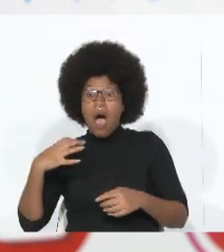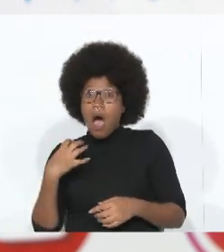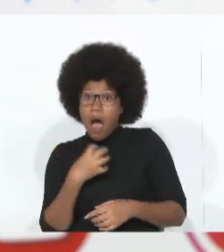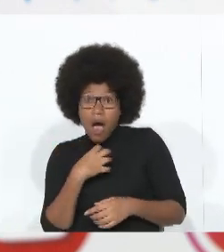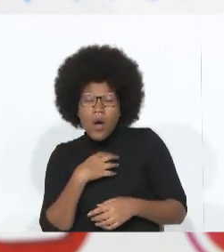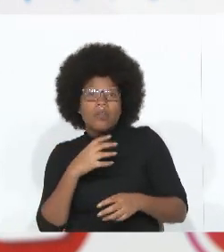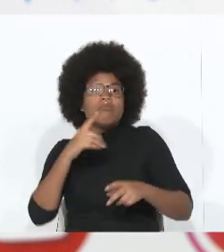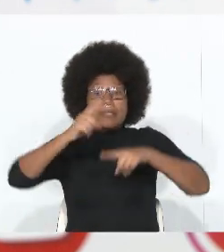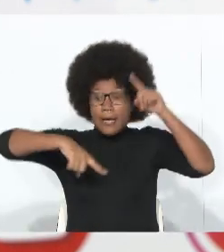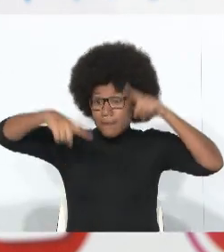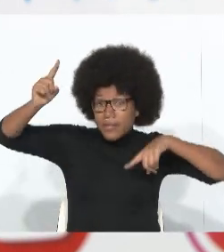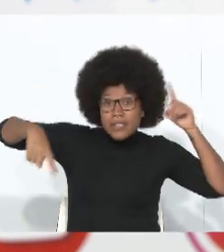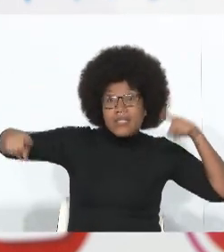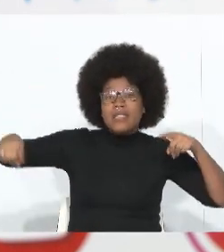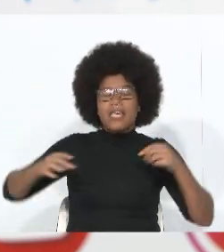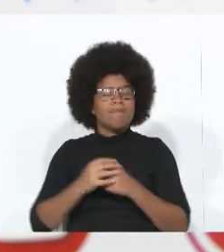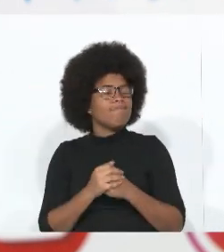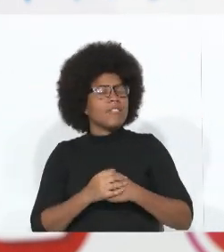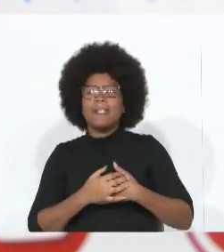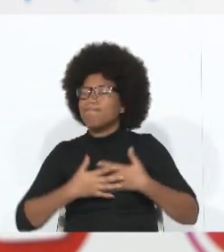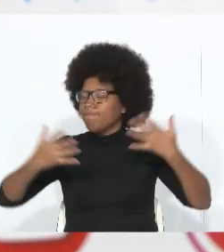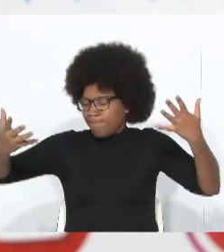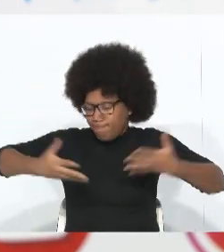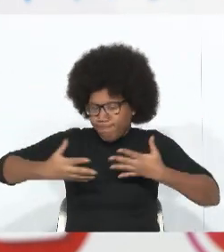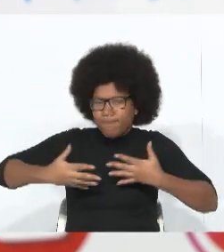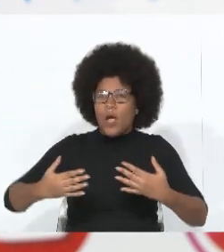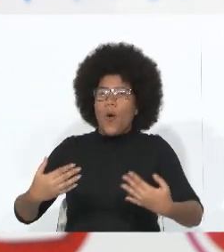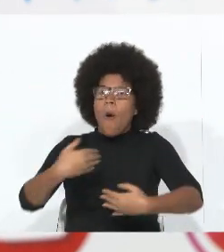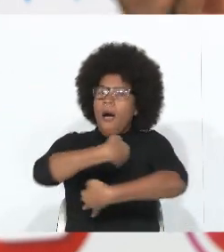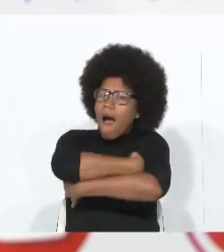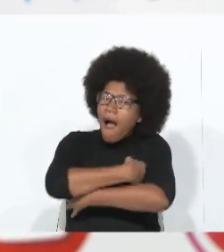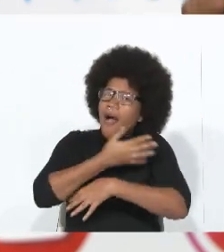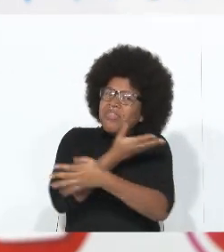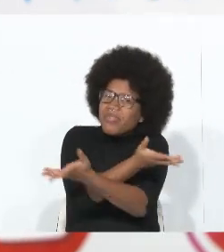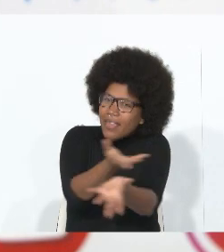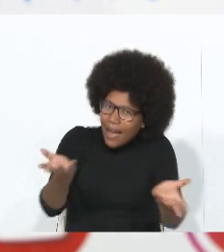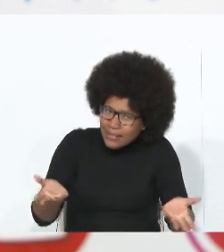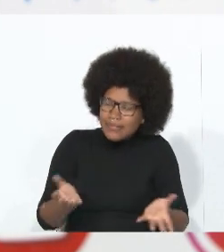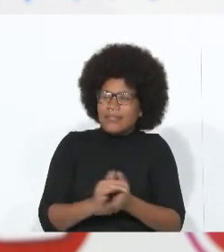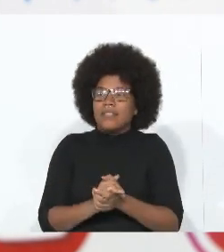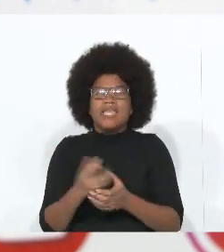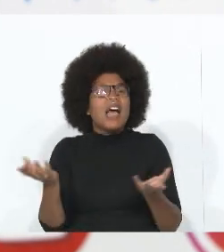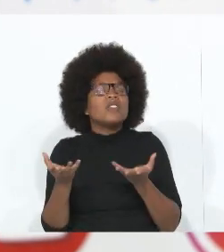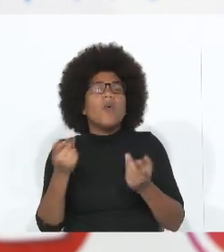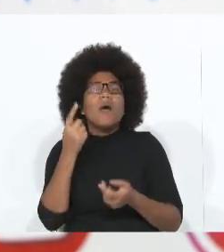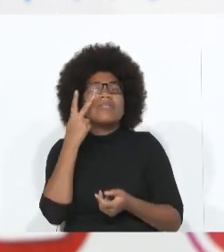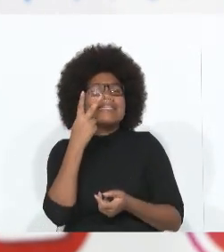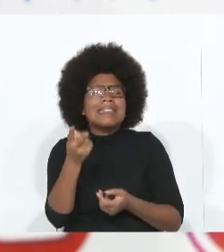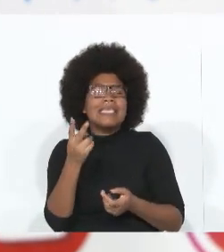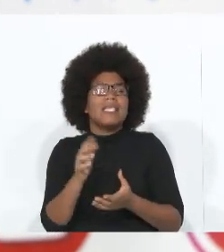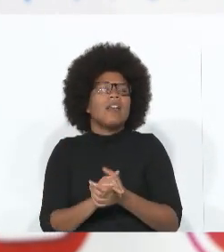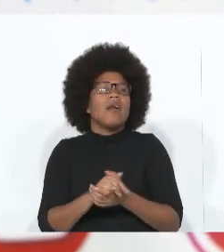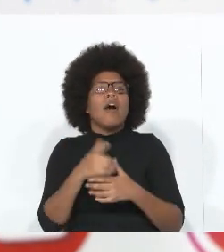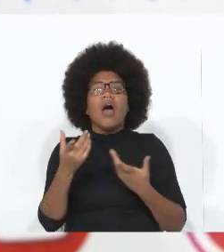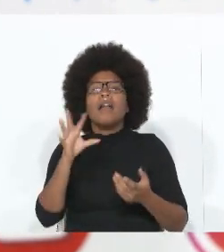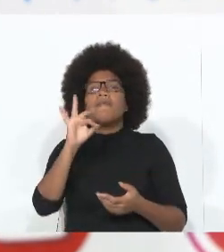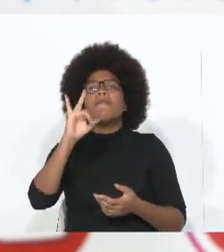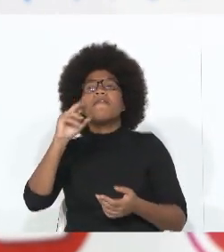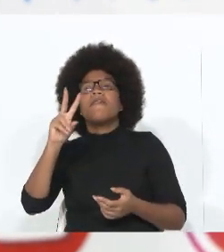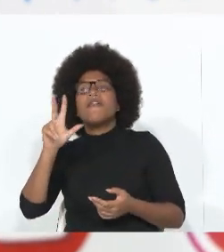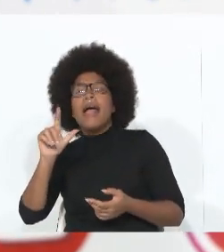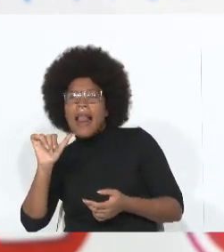diversity, embracing all of it, you know, and that's what I want to see on stage. And this is on film.